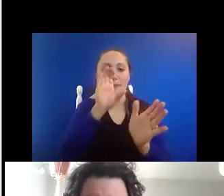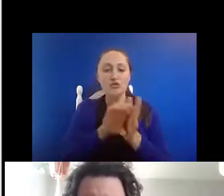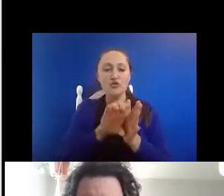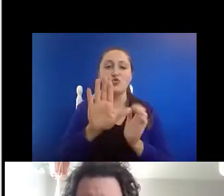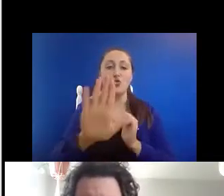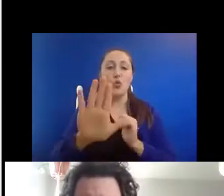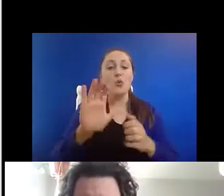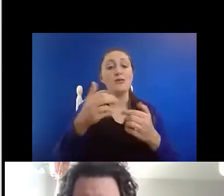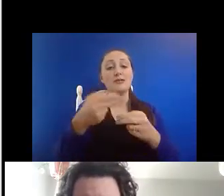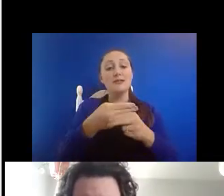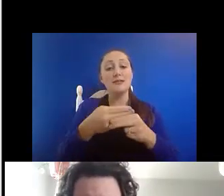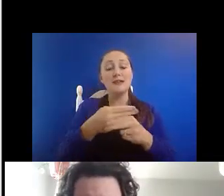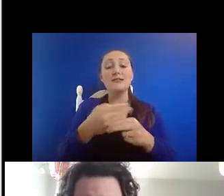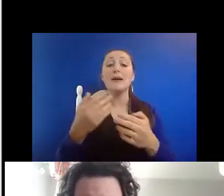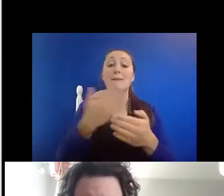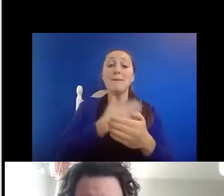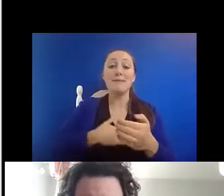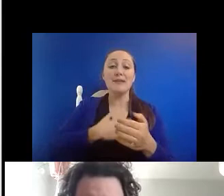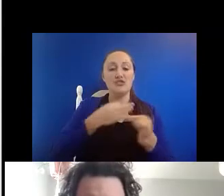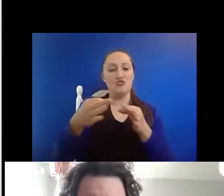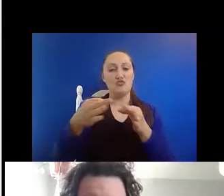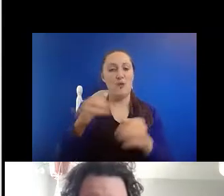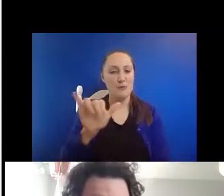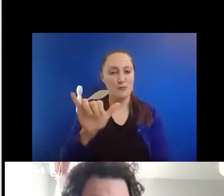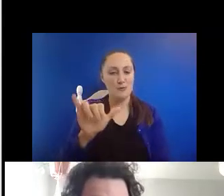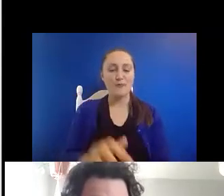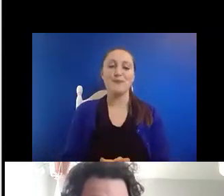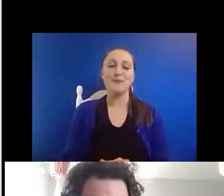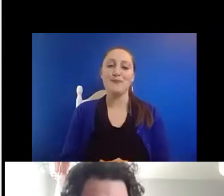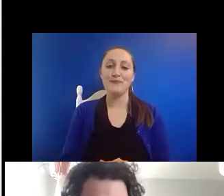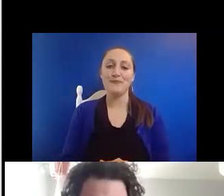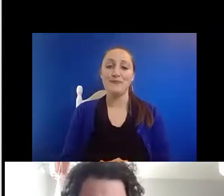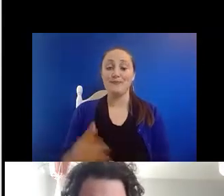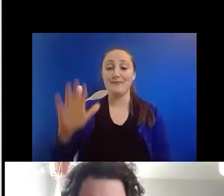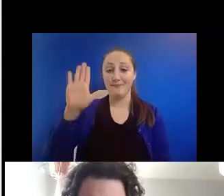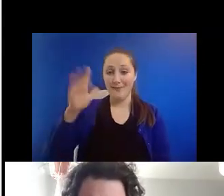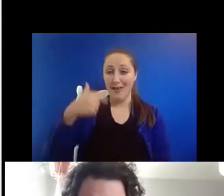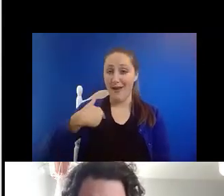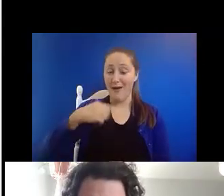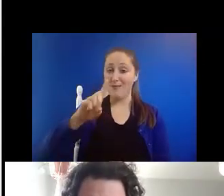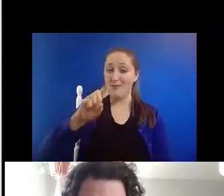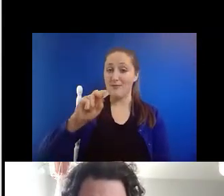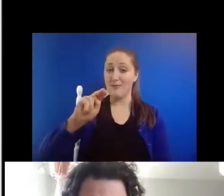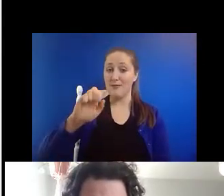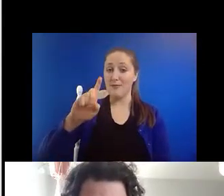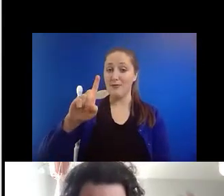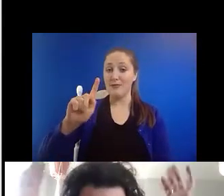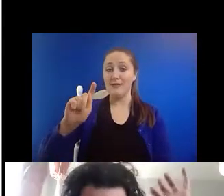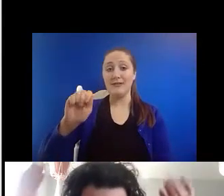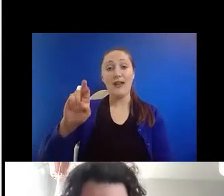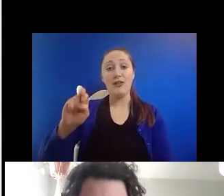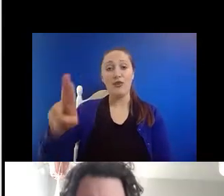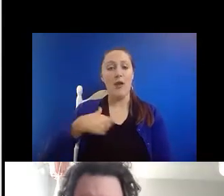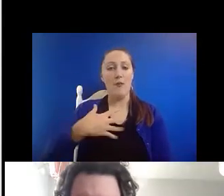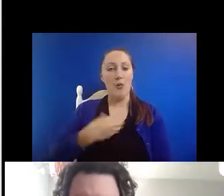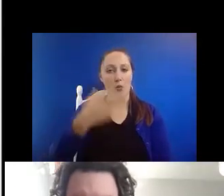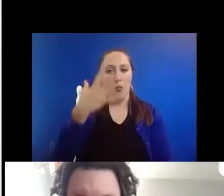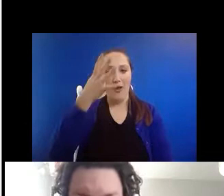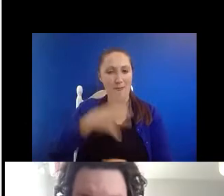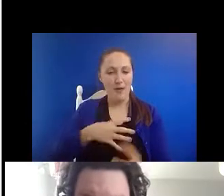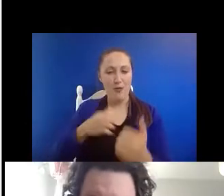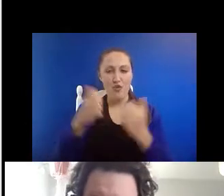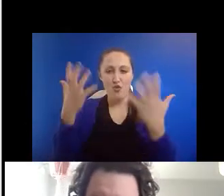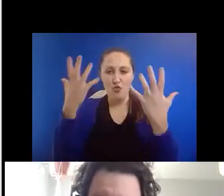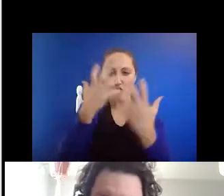ask that you describe them as well. So, I am Donald Taylor. I am a white man with dark COVID-19